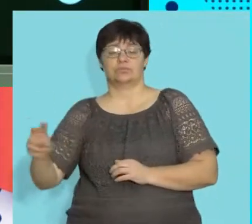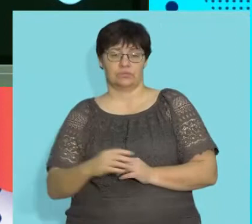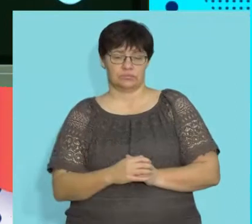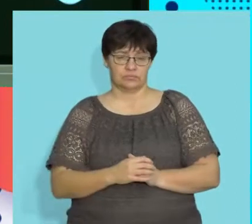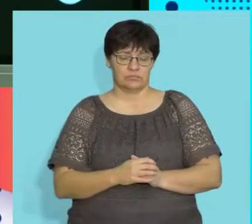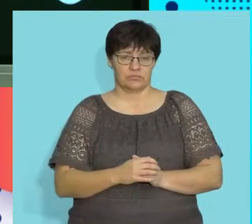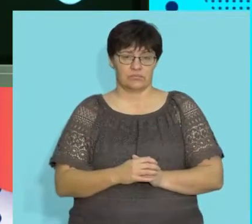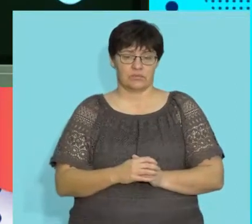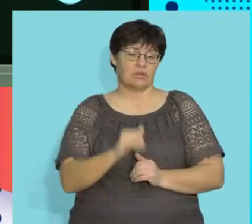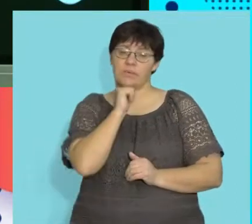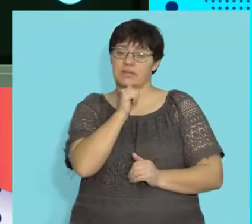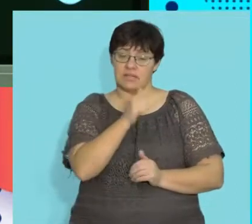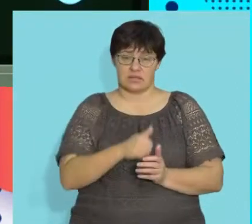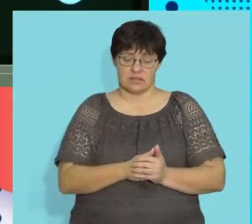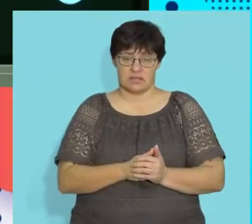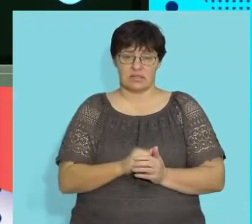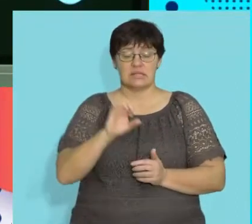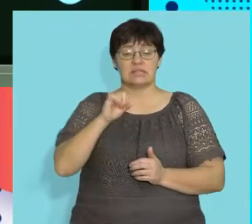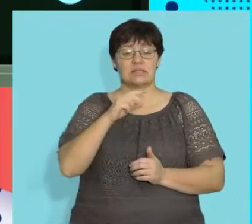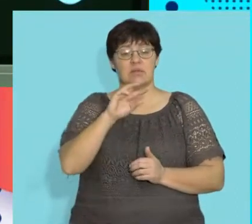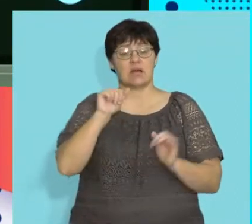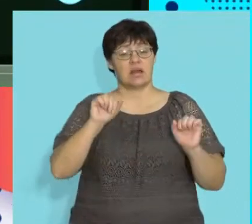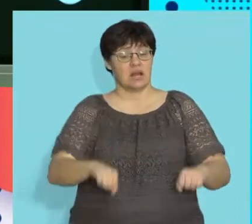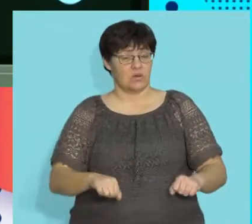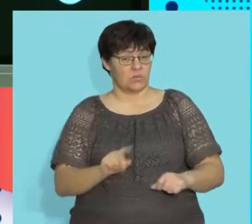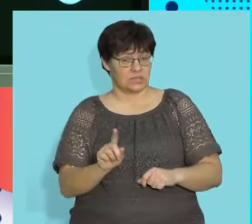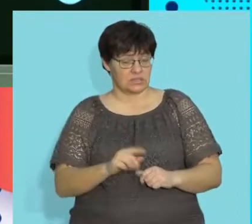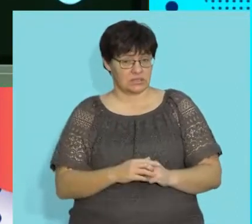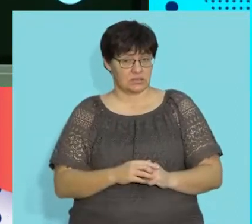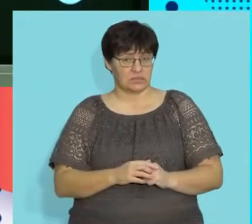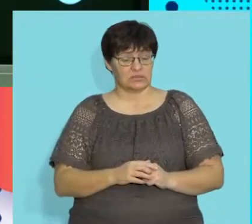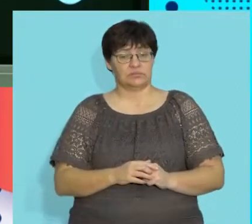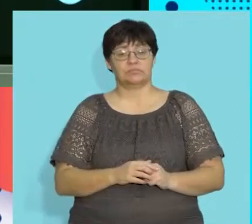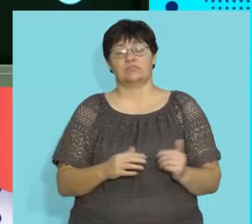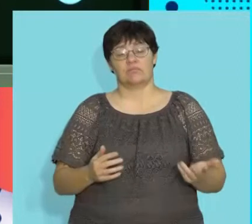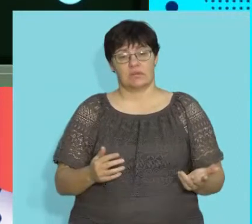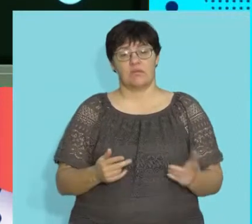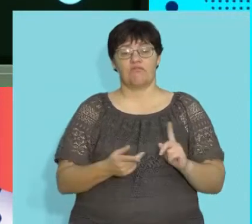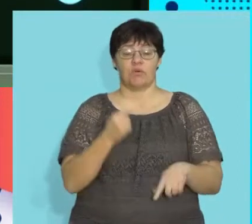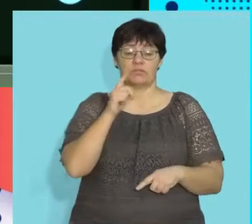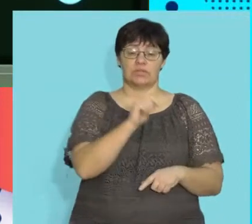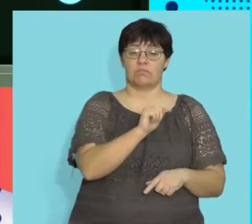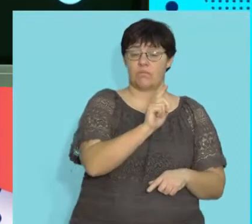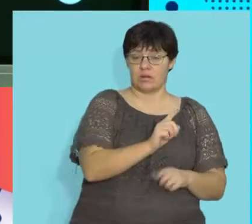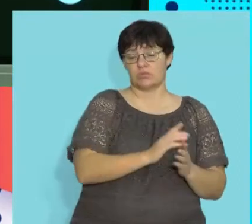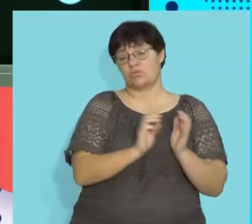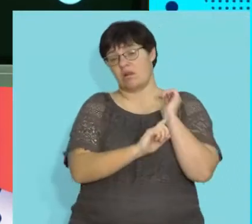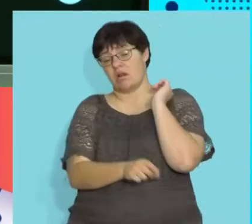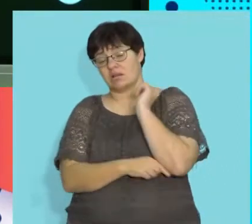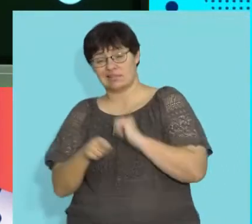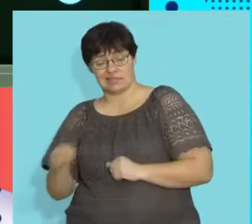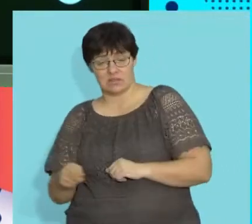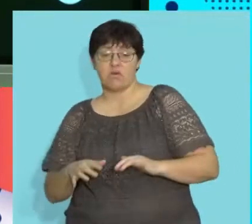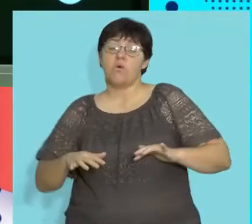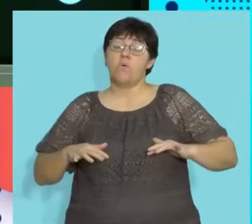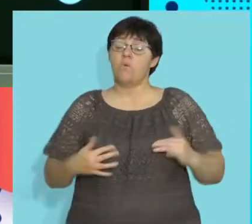It doesn't actually matter. Sigma allows us to either do the whole sequence going from term 1 to the last term,